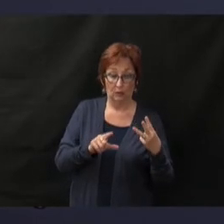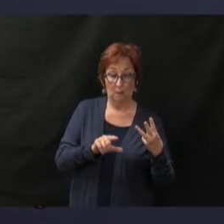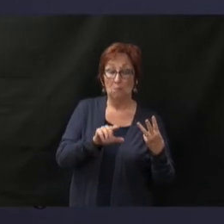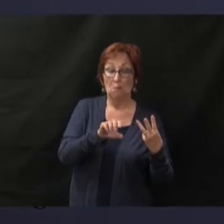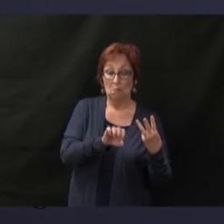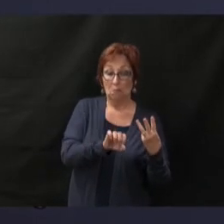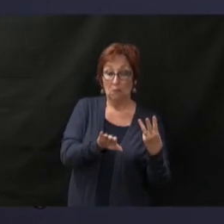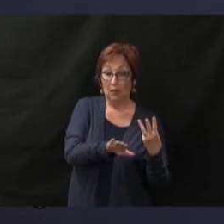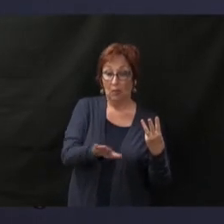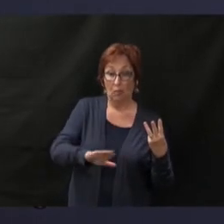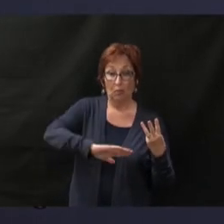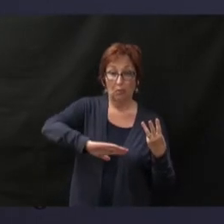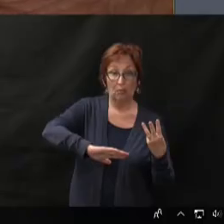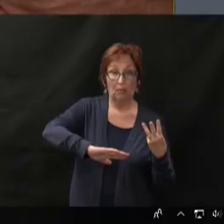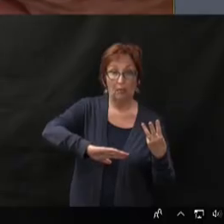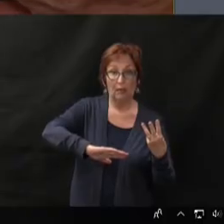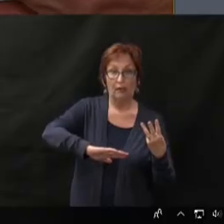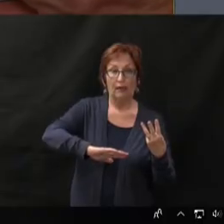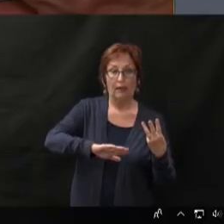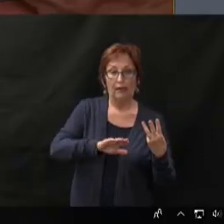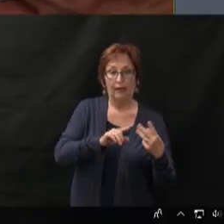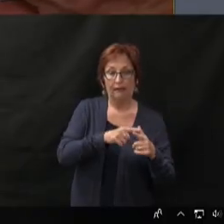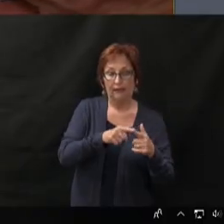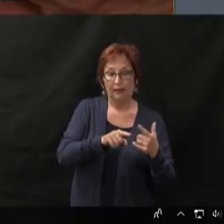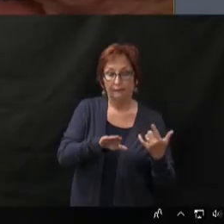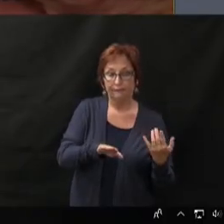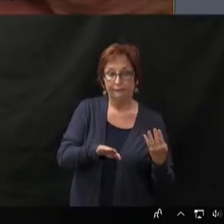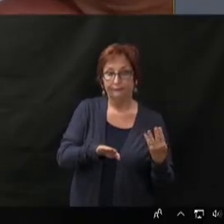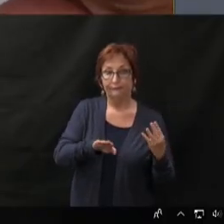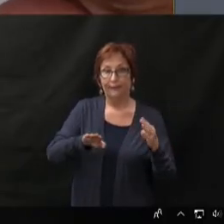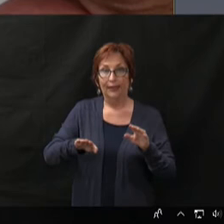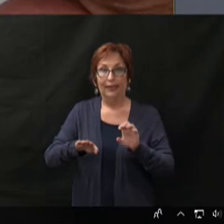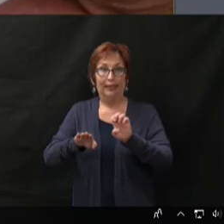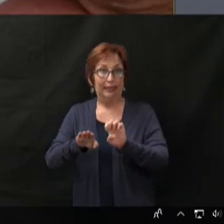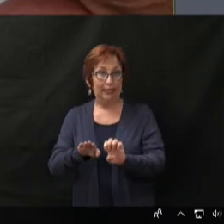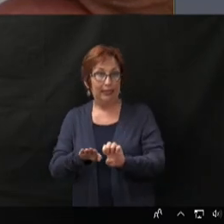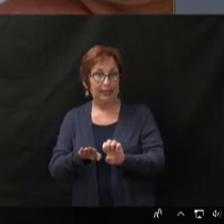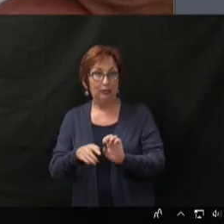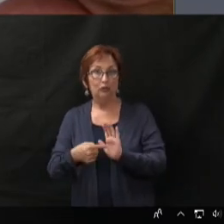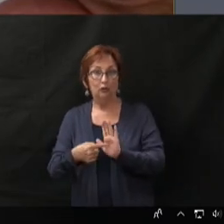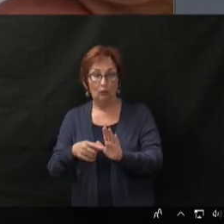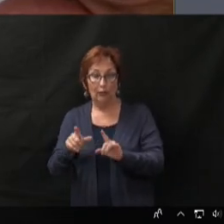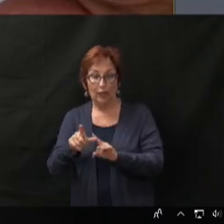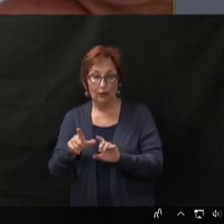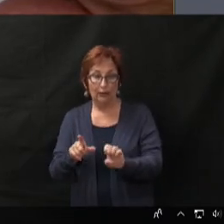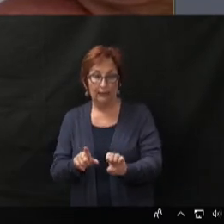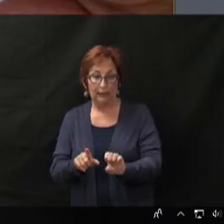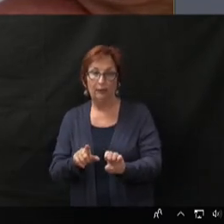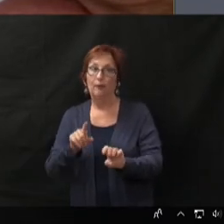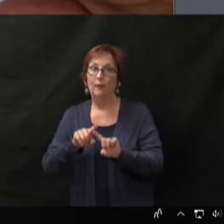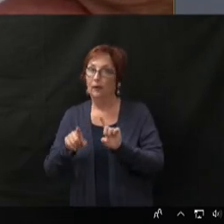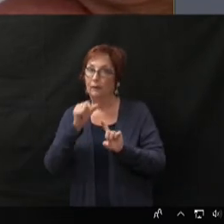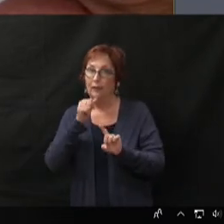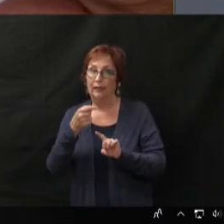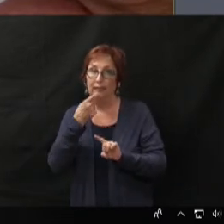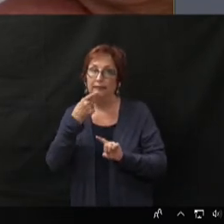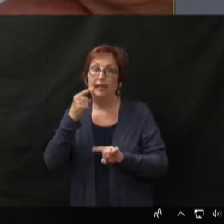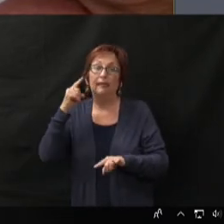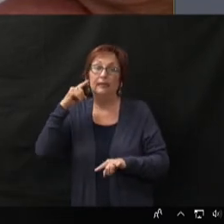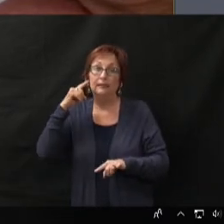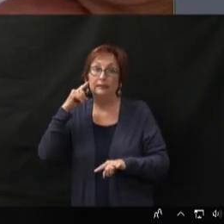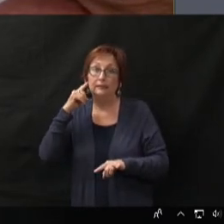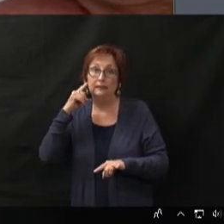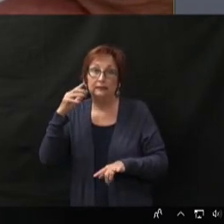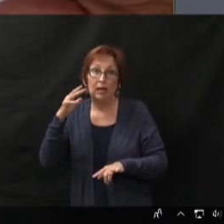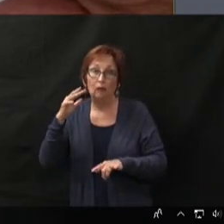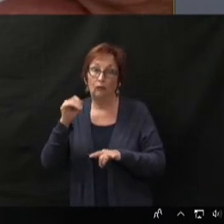So I would do that to help them isolated. I'm not going to say the sound of the letter, though, because it's a red word and